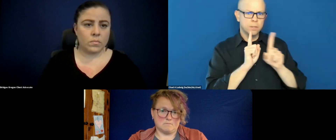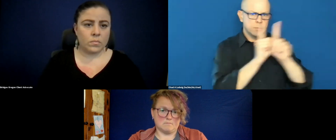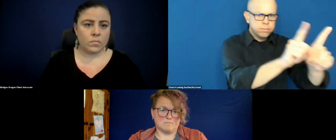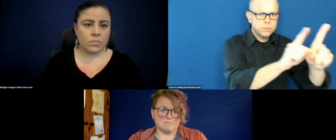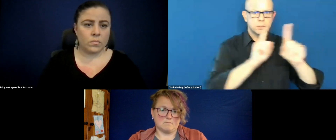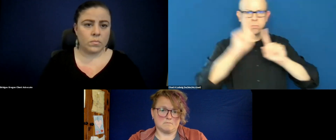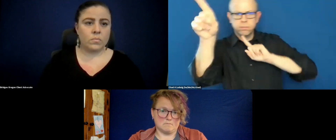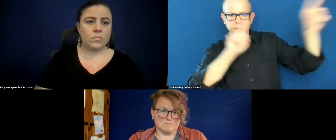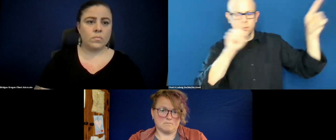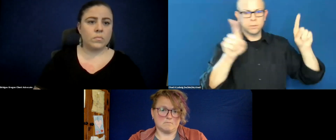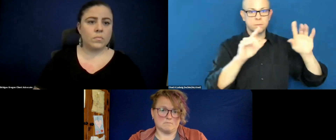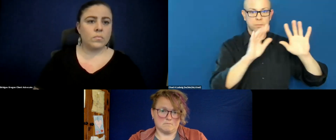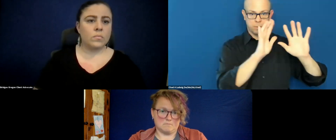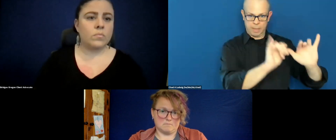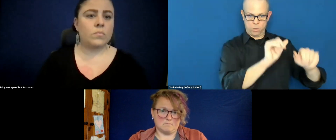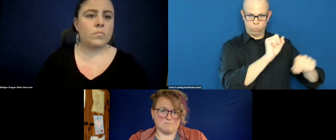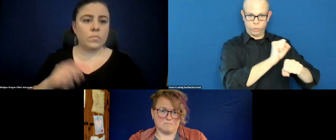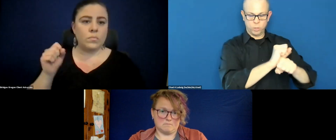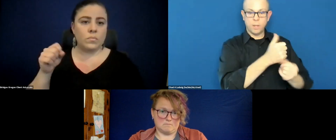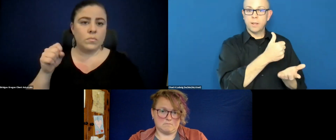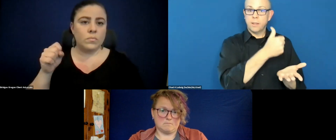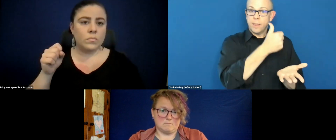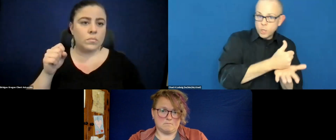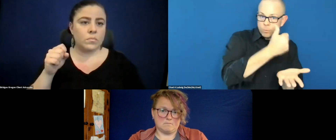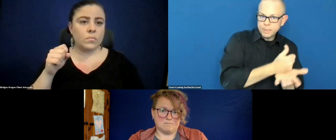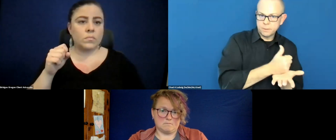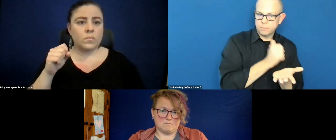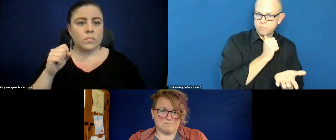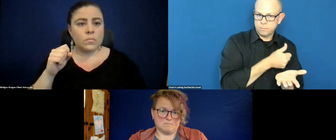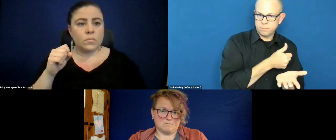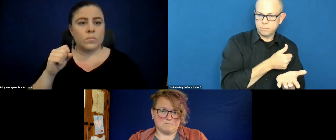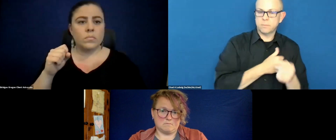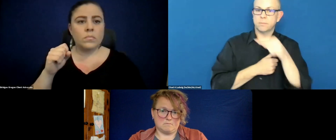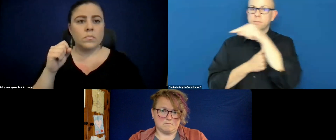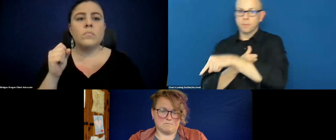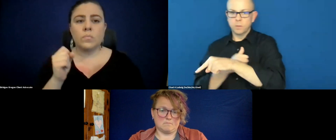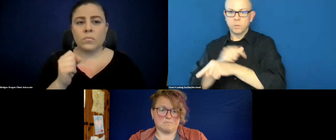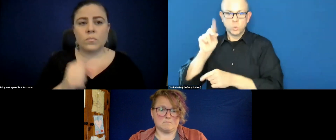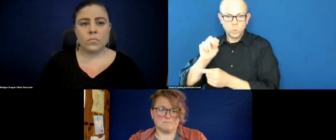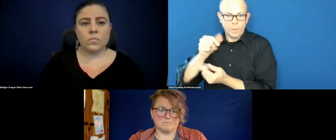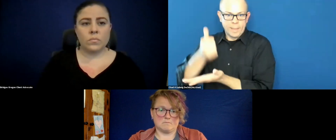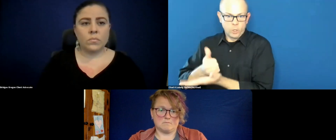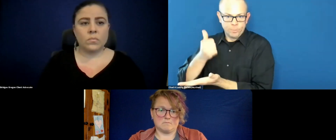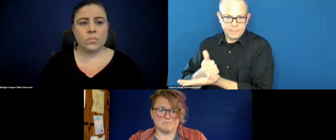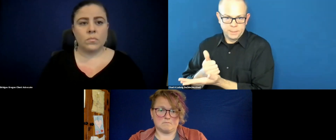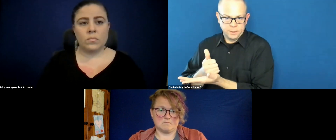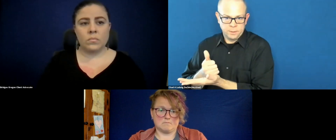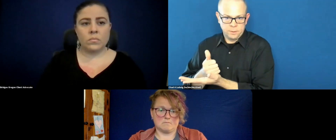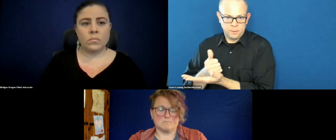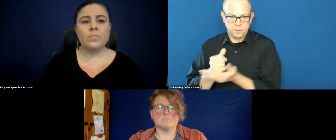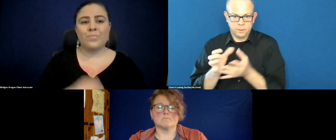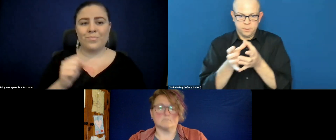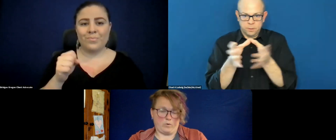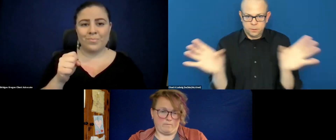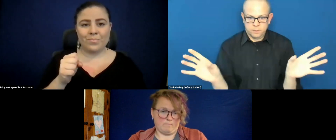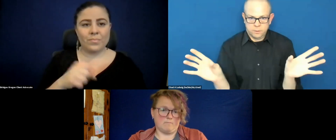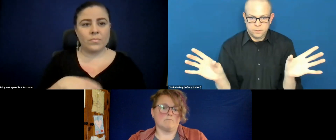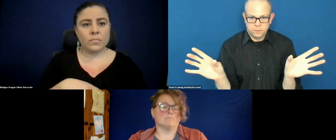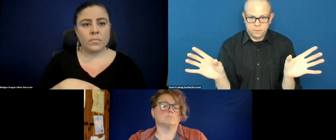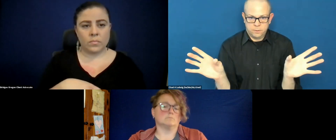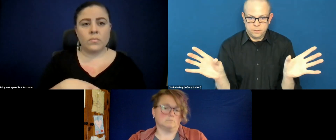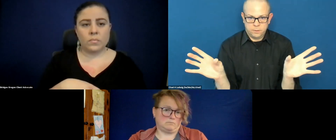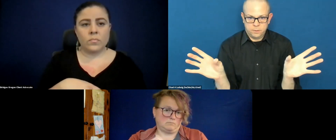well. So it depends, and people can be referred to various organizations. It's not therapy, but the